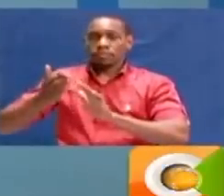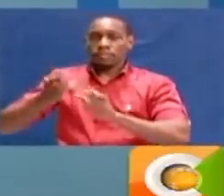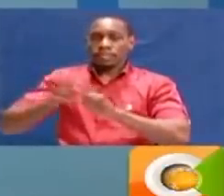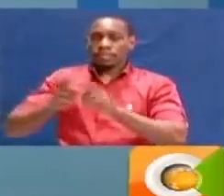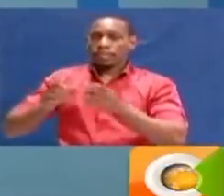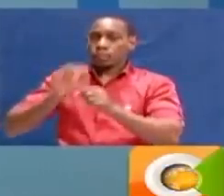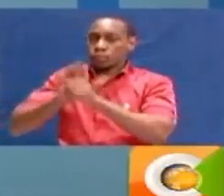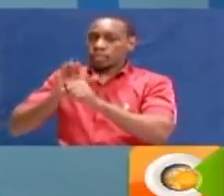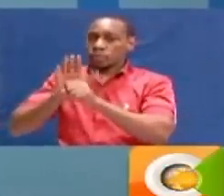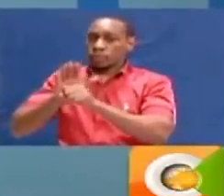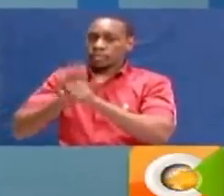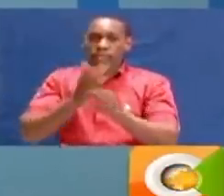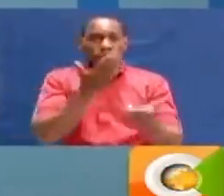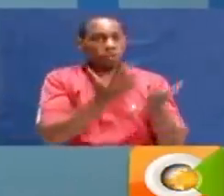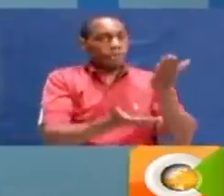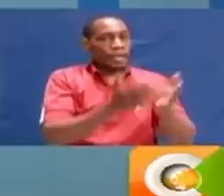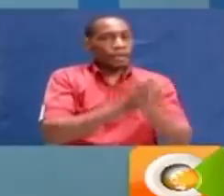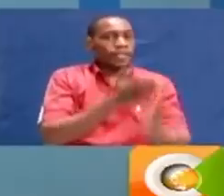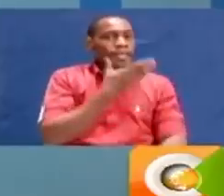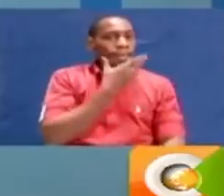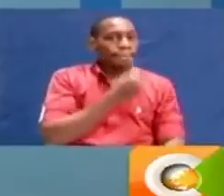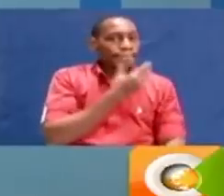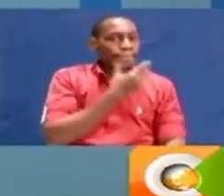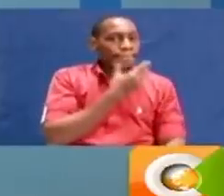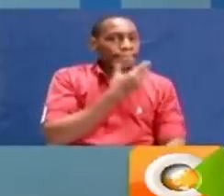male population. See,